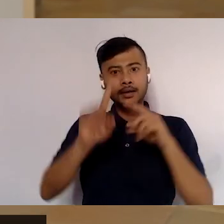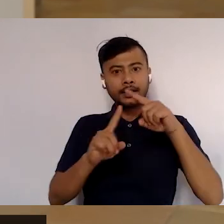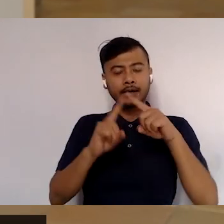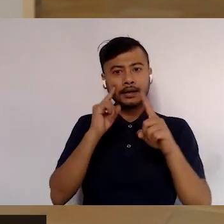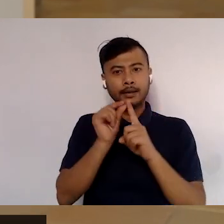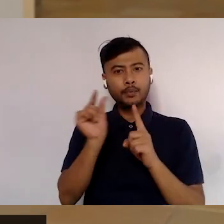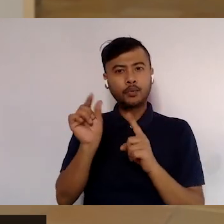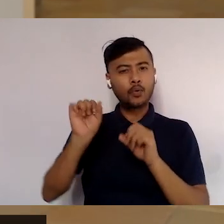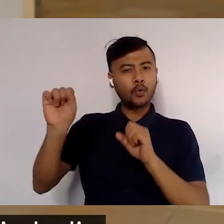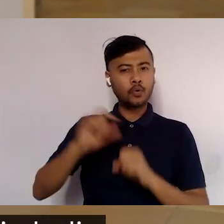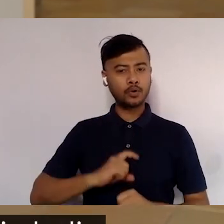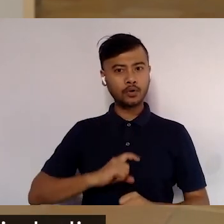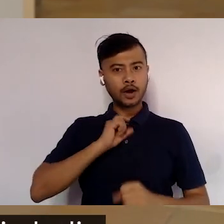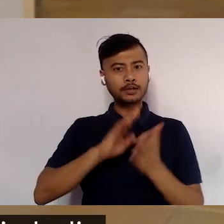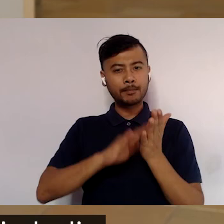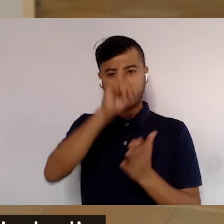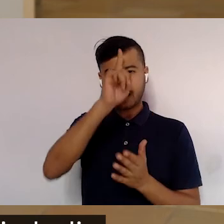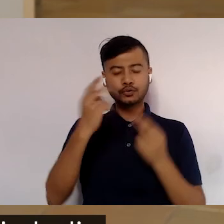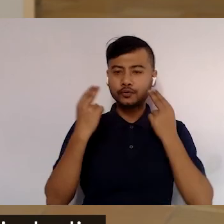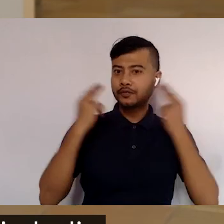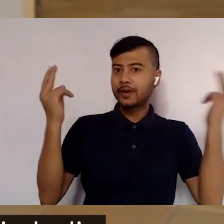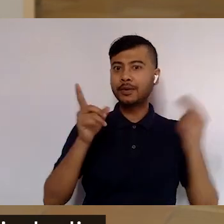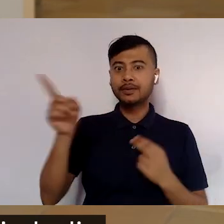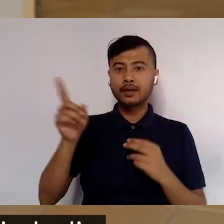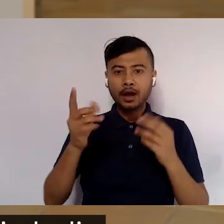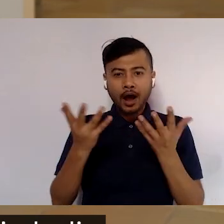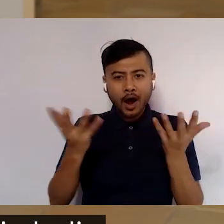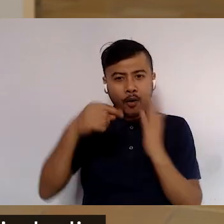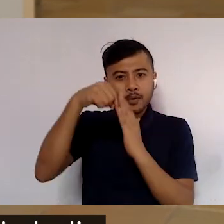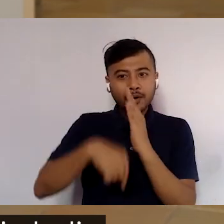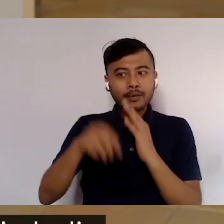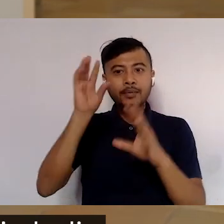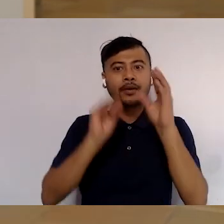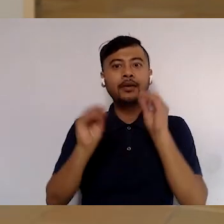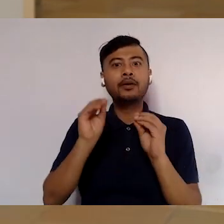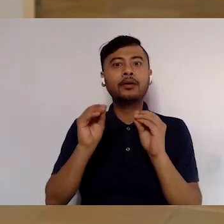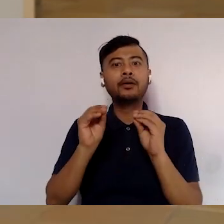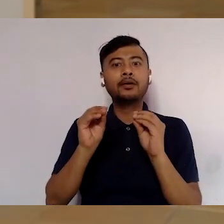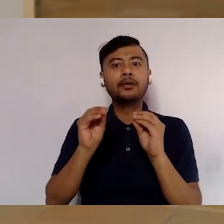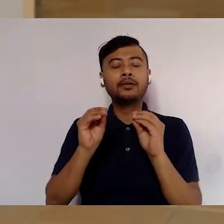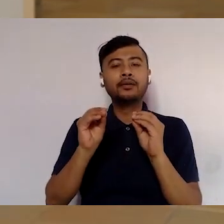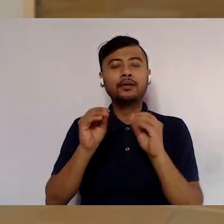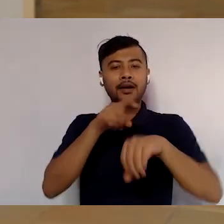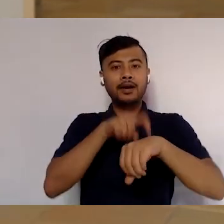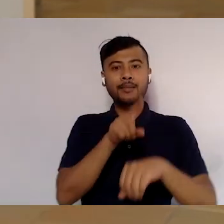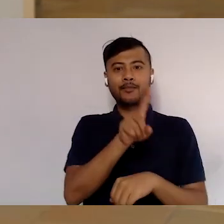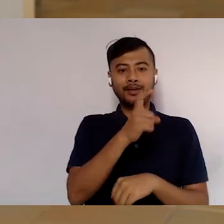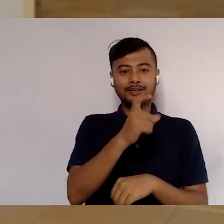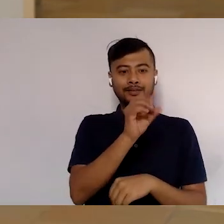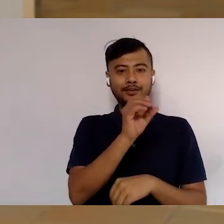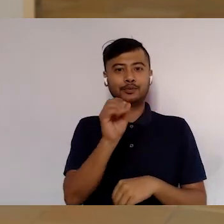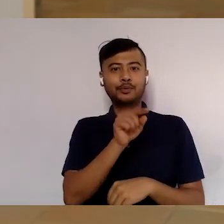the life and times of one of the most fascinating and significant rulers in India in the 18th century. It's